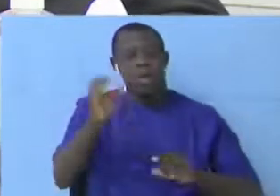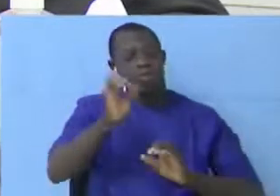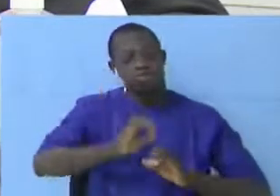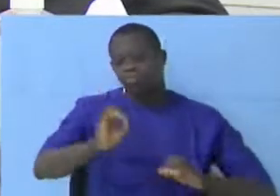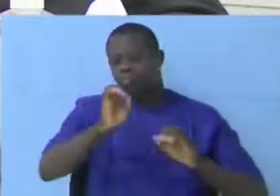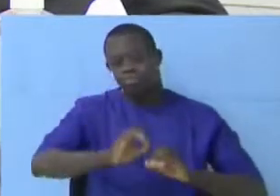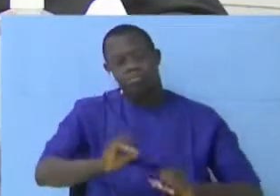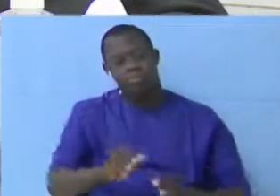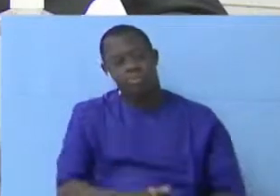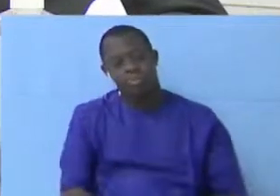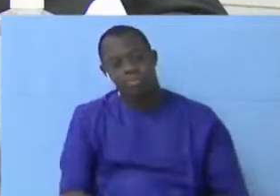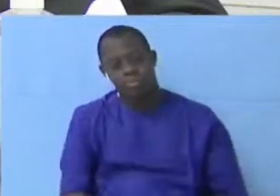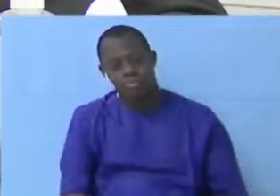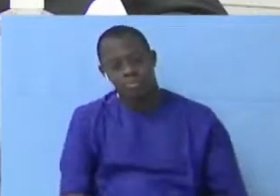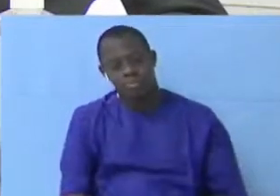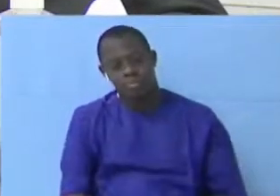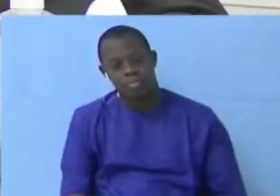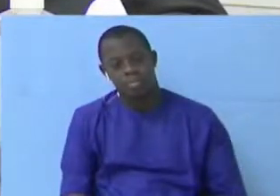legs. He